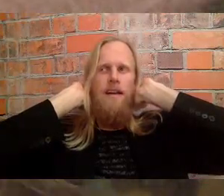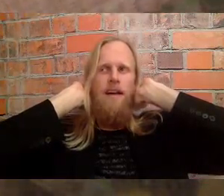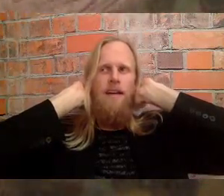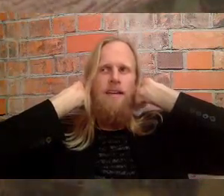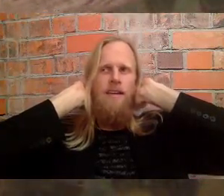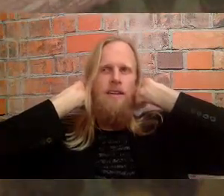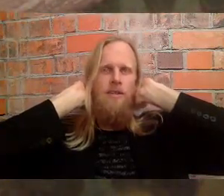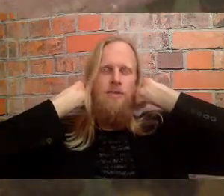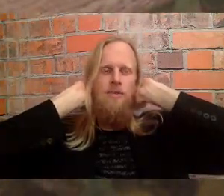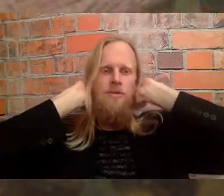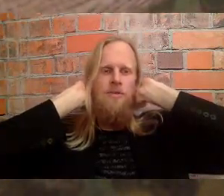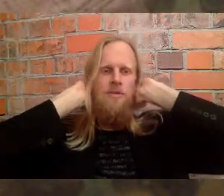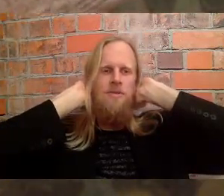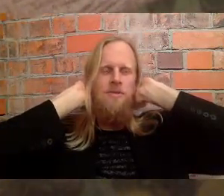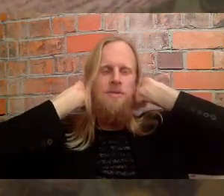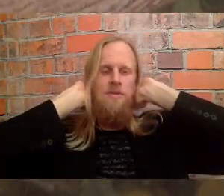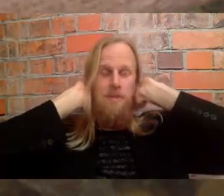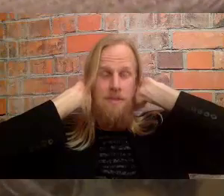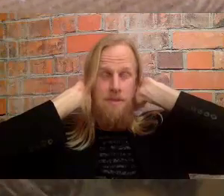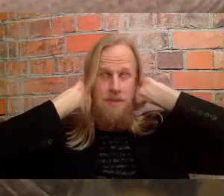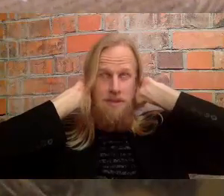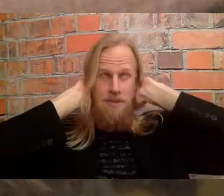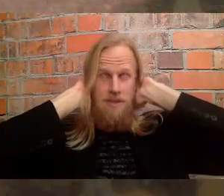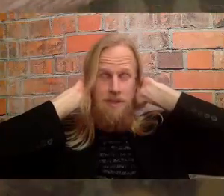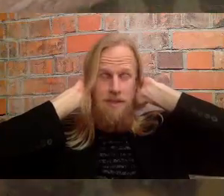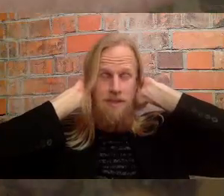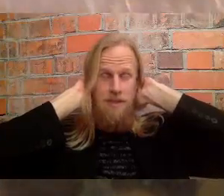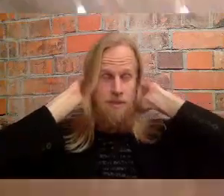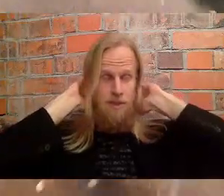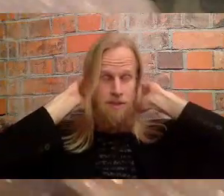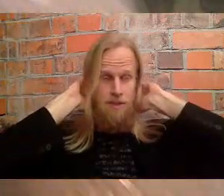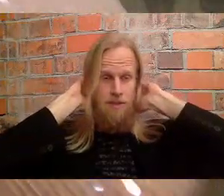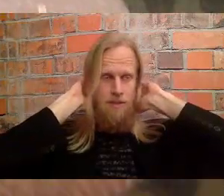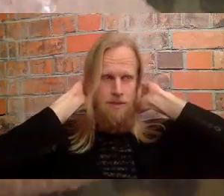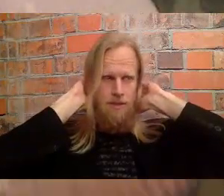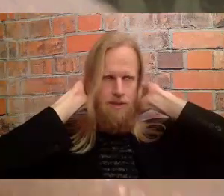me along in the right direction.